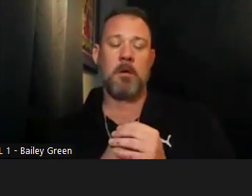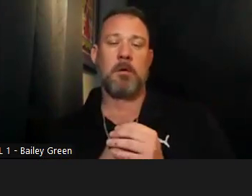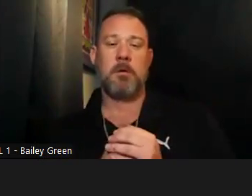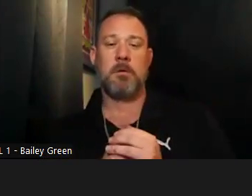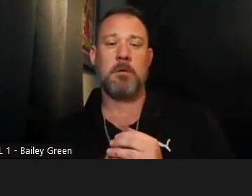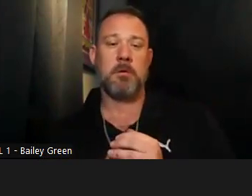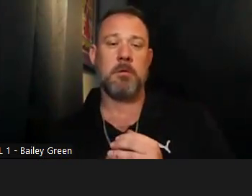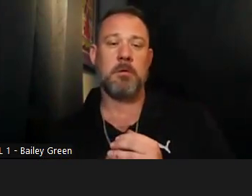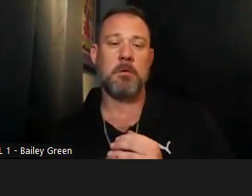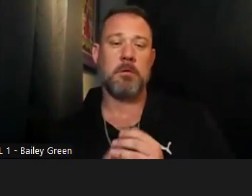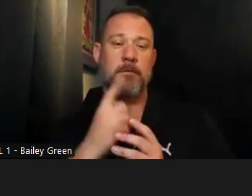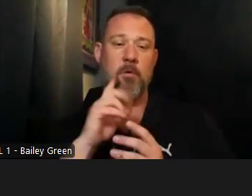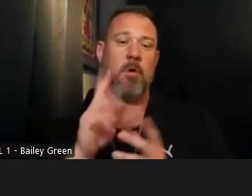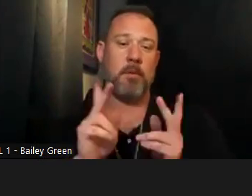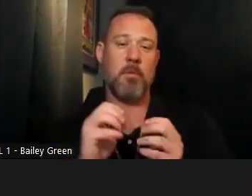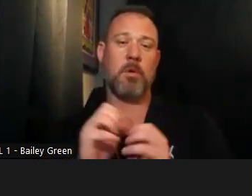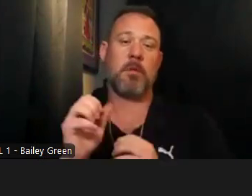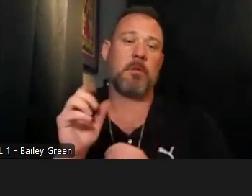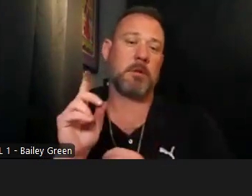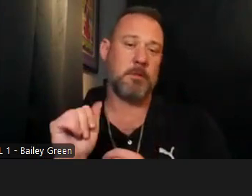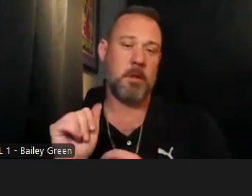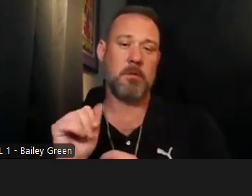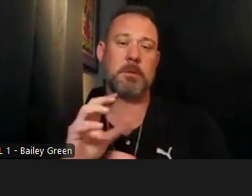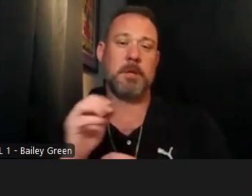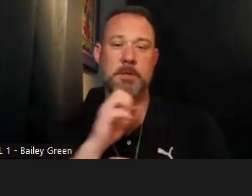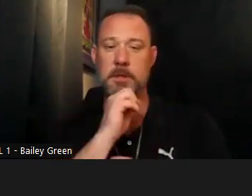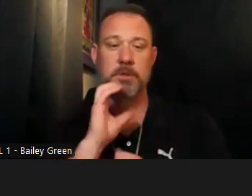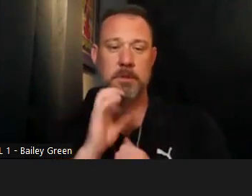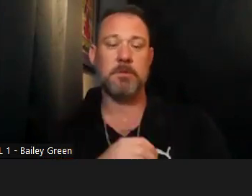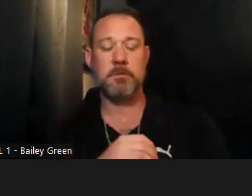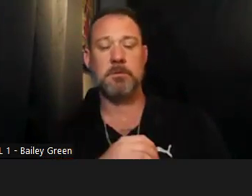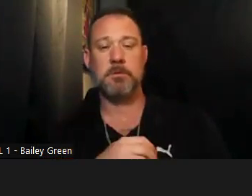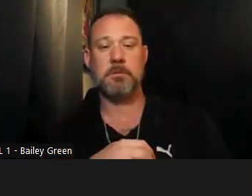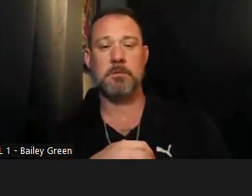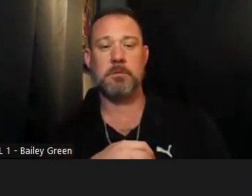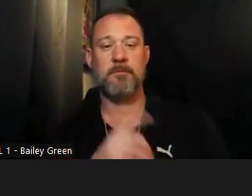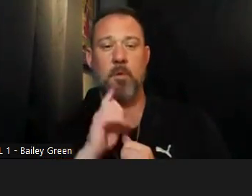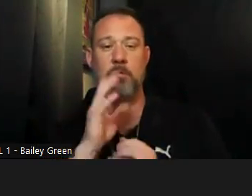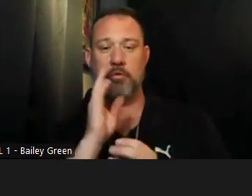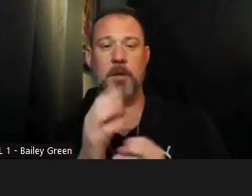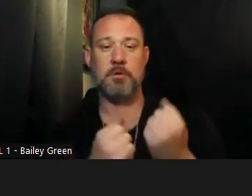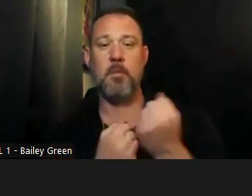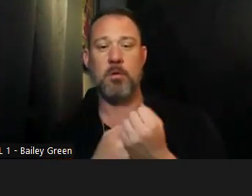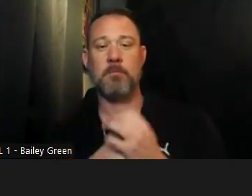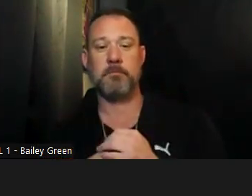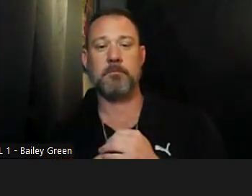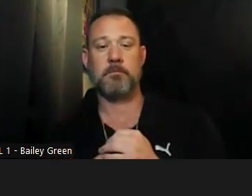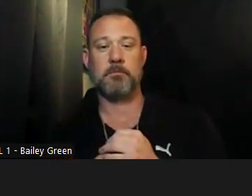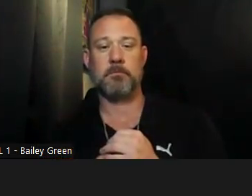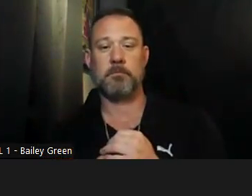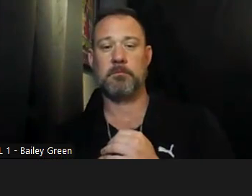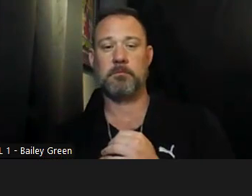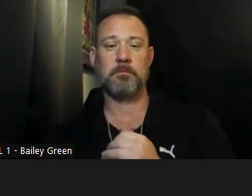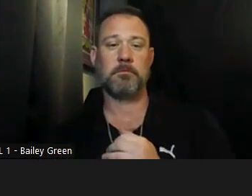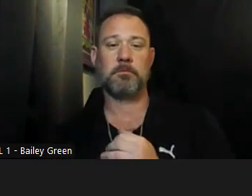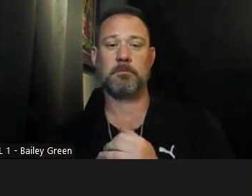for people with disabilities and seniors for direct support. So it's just one of